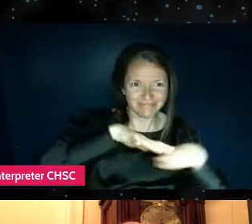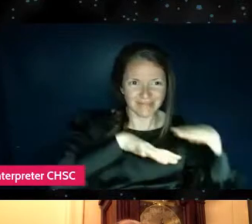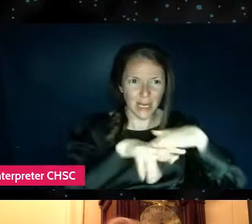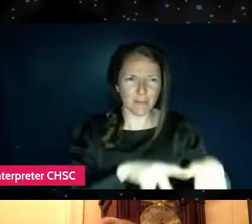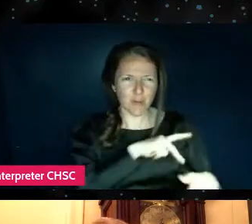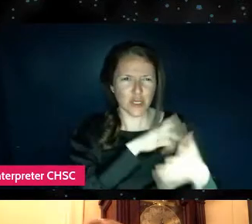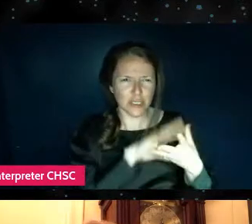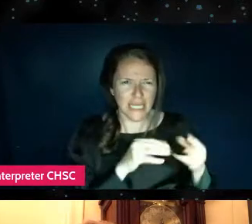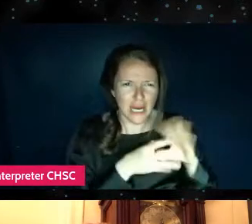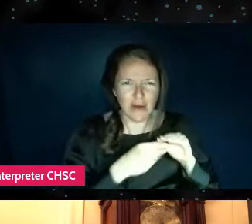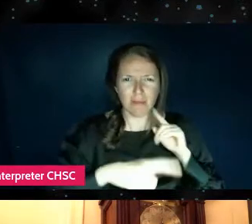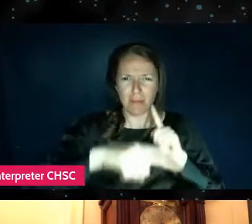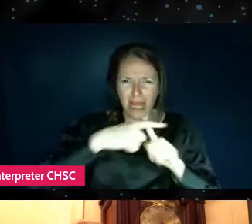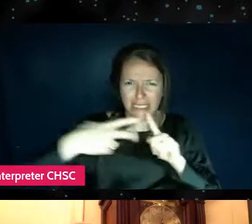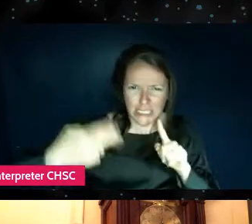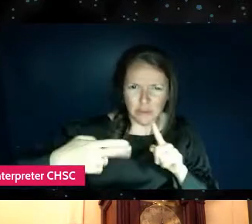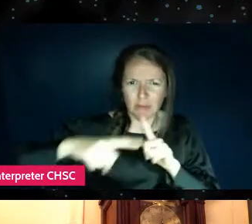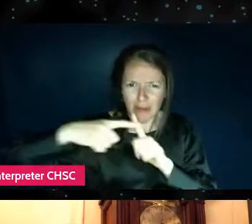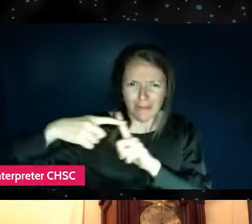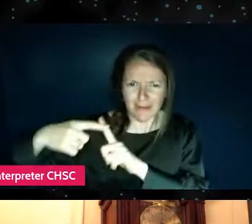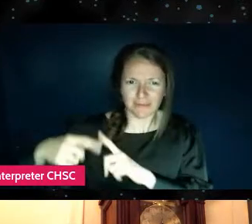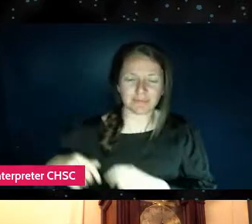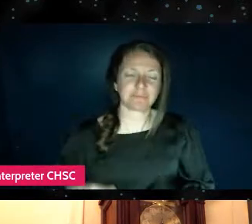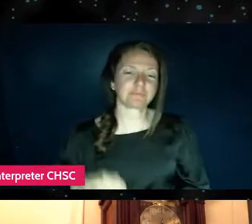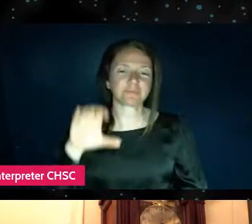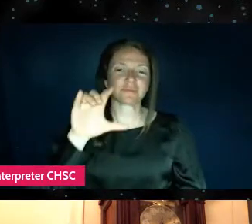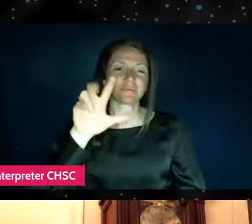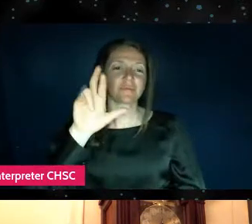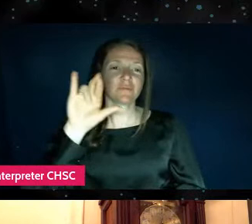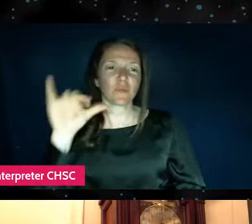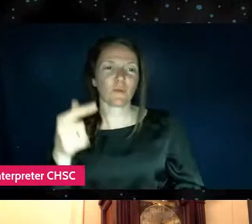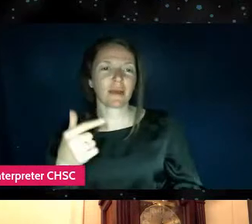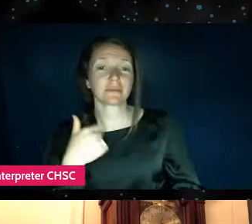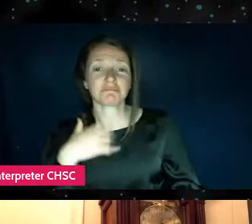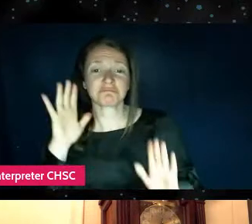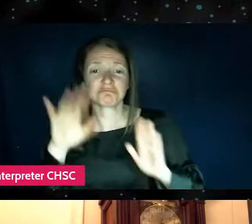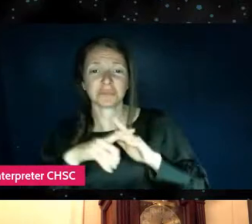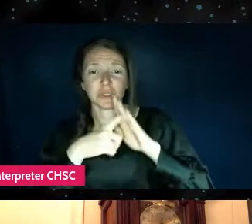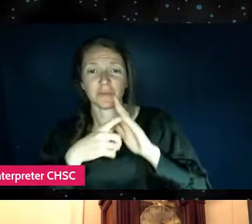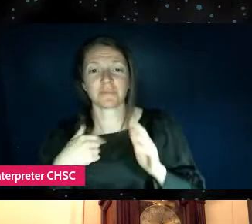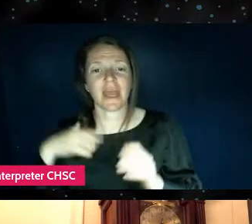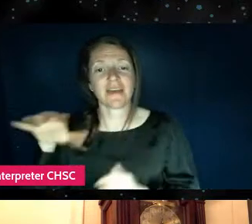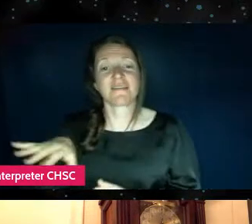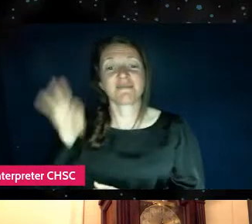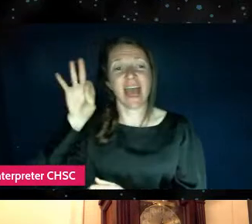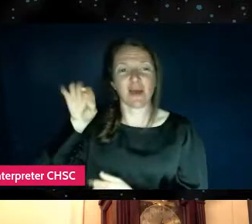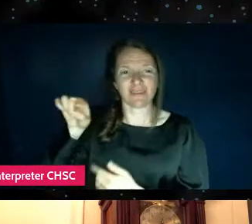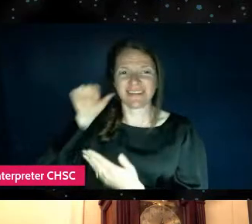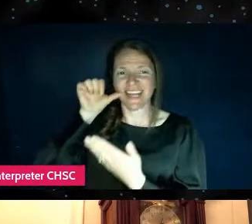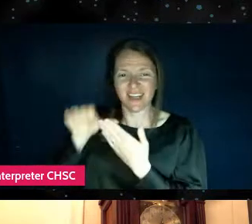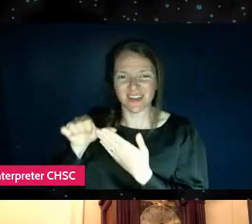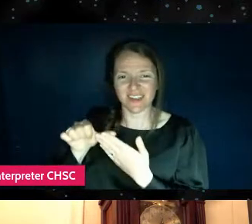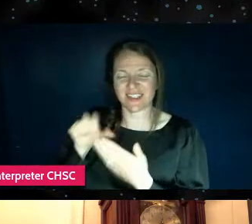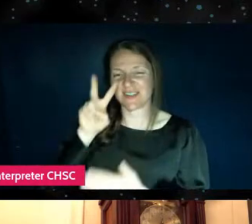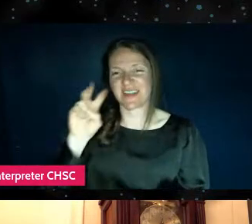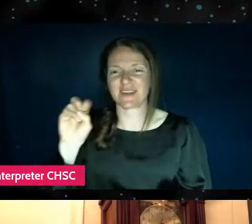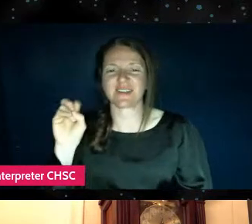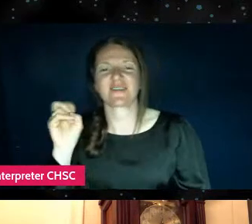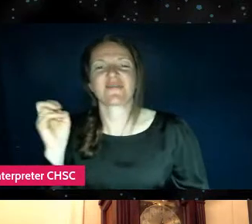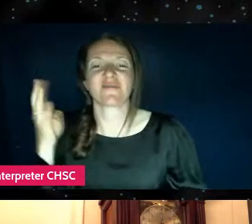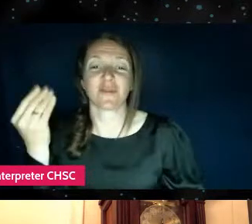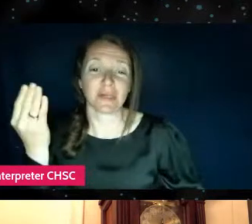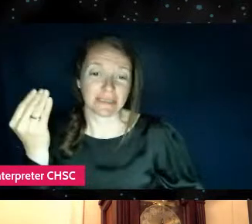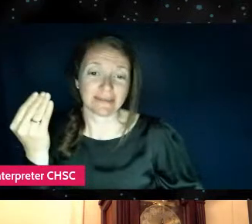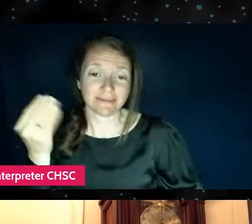this? Well, I guess I'll start. I discovered the letters back in 2014, and they indeed came